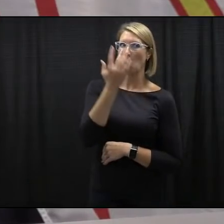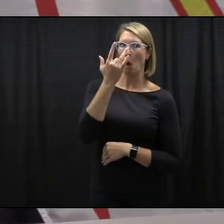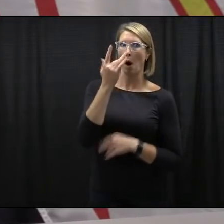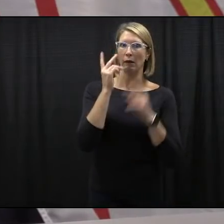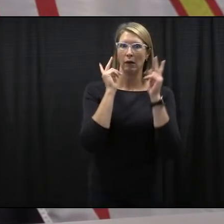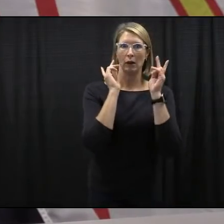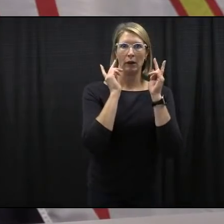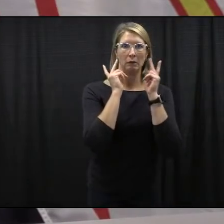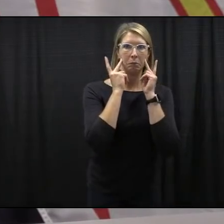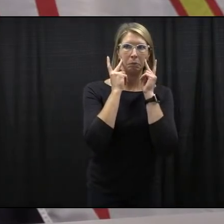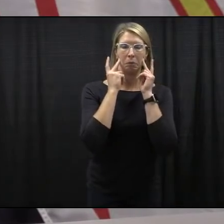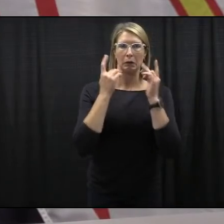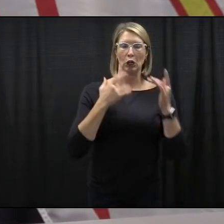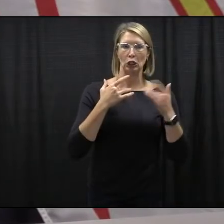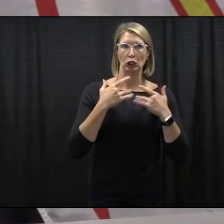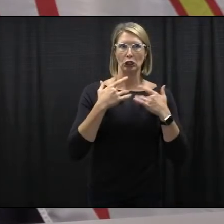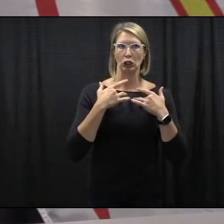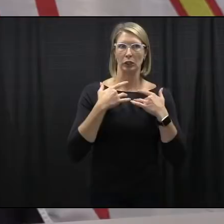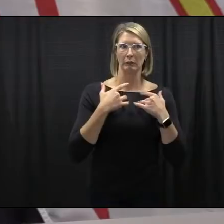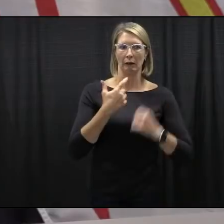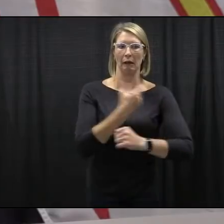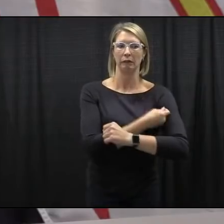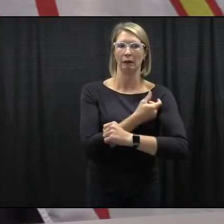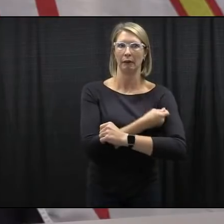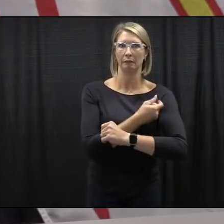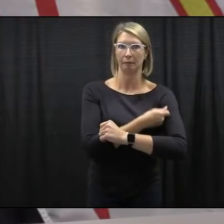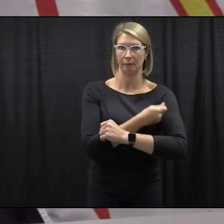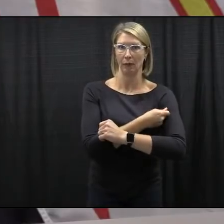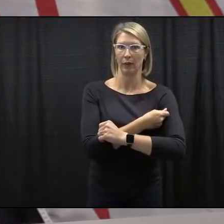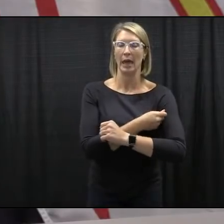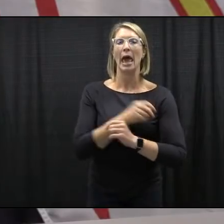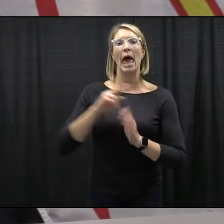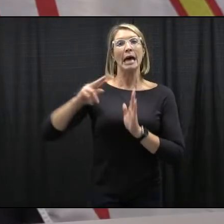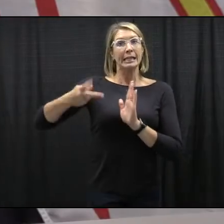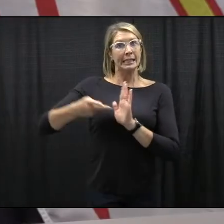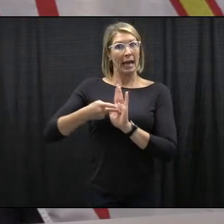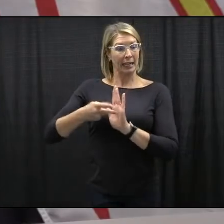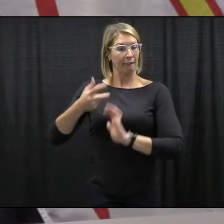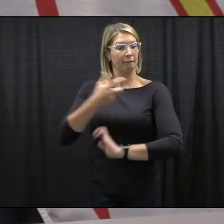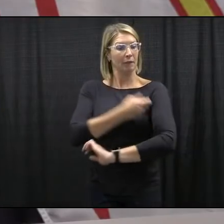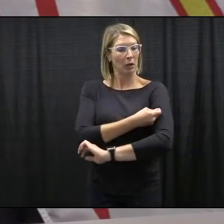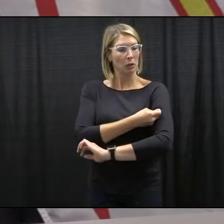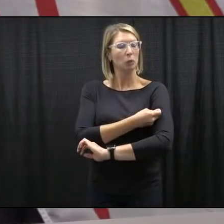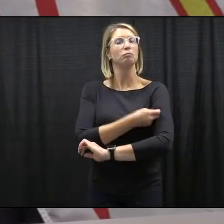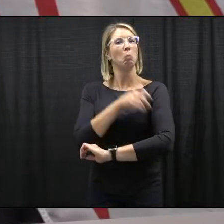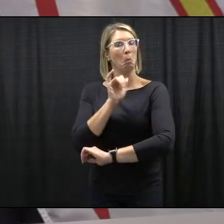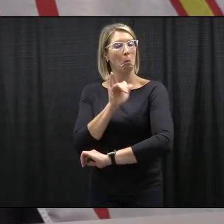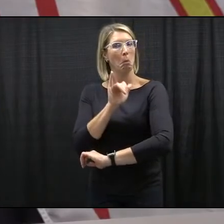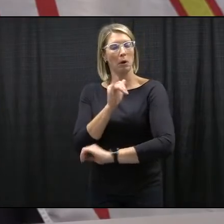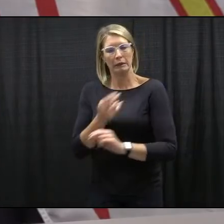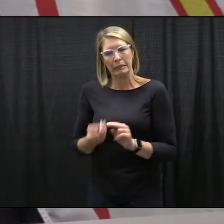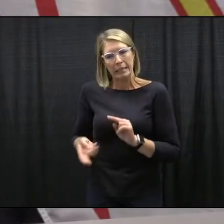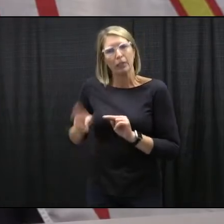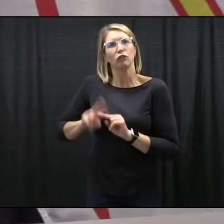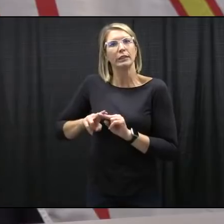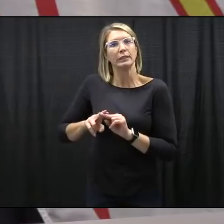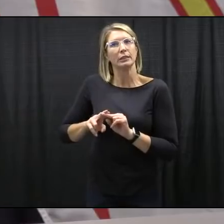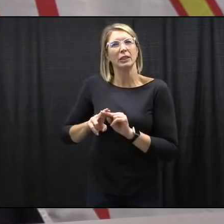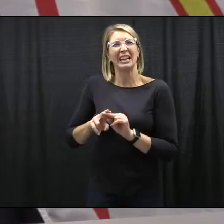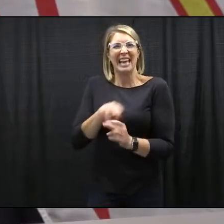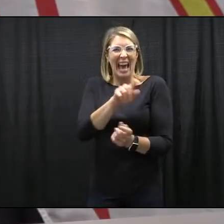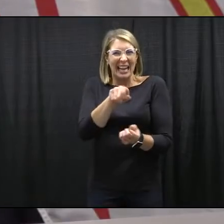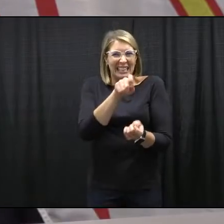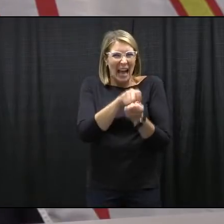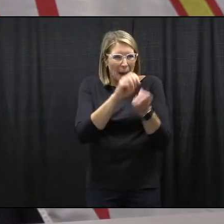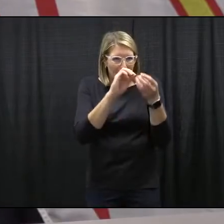positive. And second dose is not quite as much of an increase, but so they did see some uptake. I don't have the exact numbers in front of me,